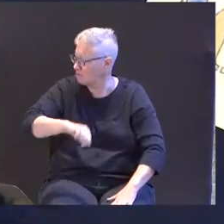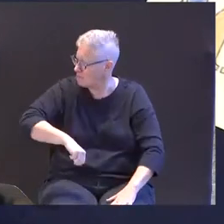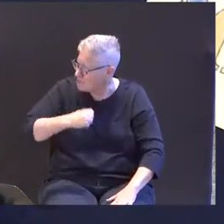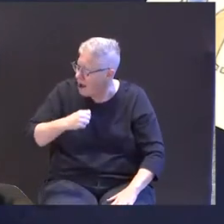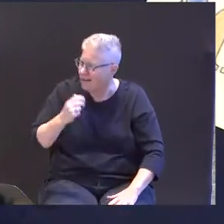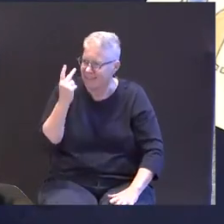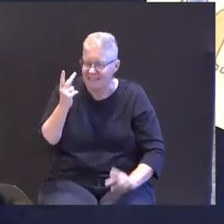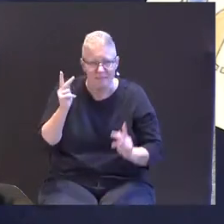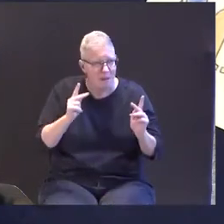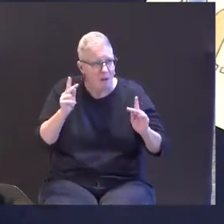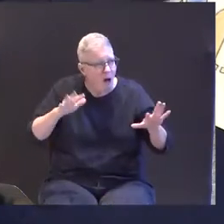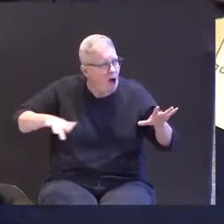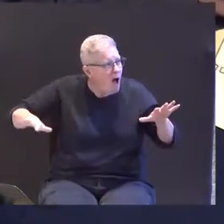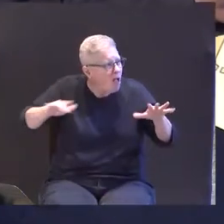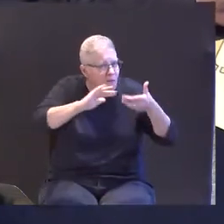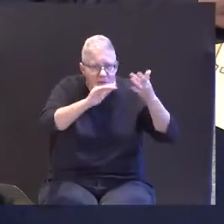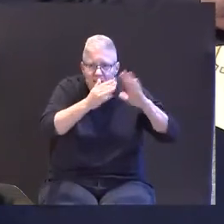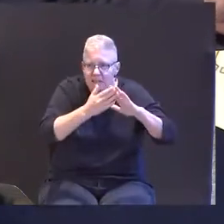take what they needed,